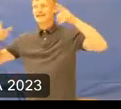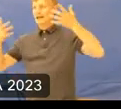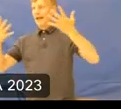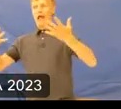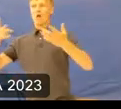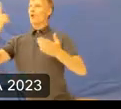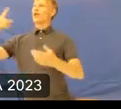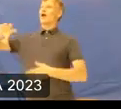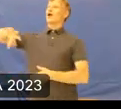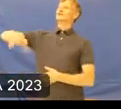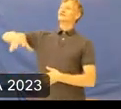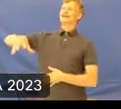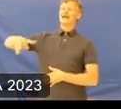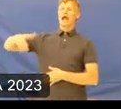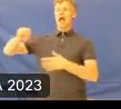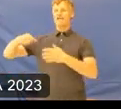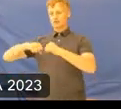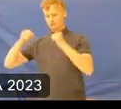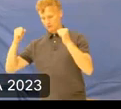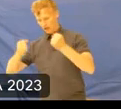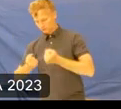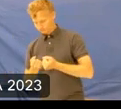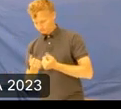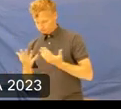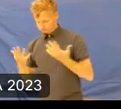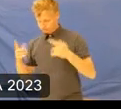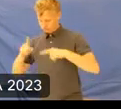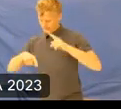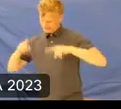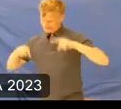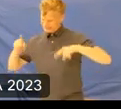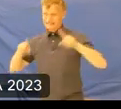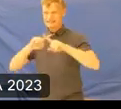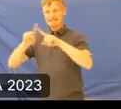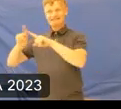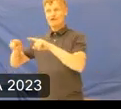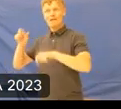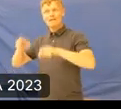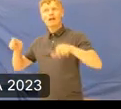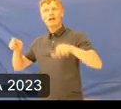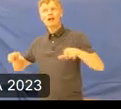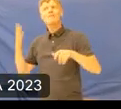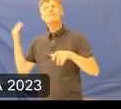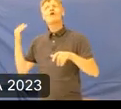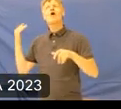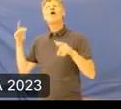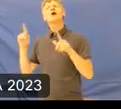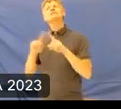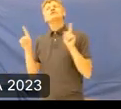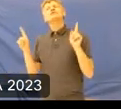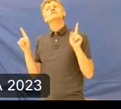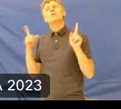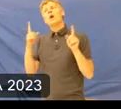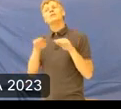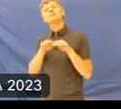lots and lots of sort of subcultures and so on. And so the question about that Jürgen